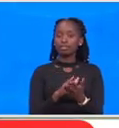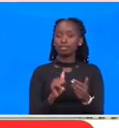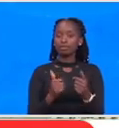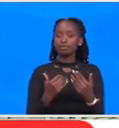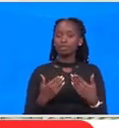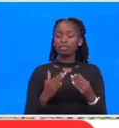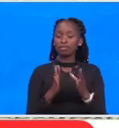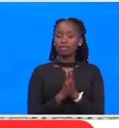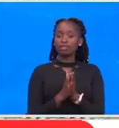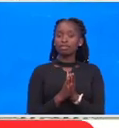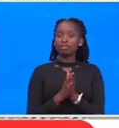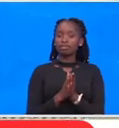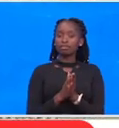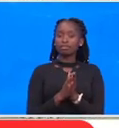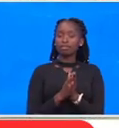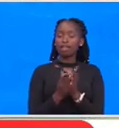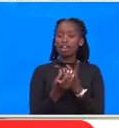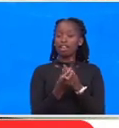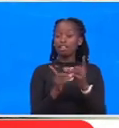Church International, Langata.